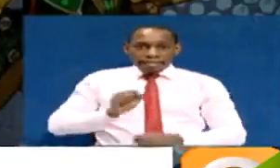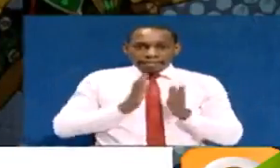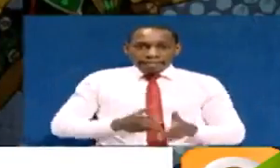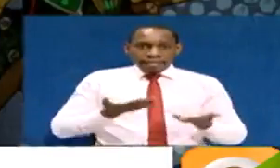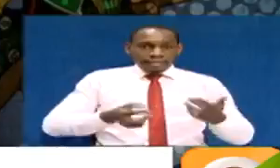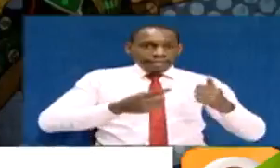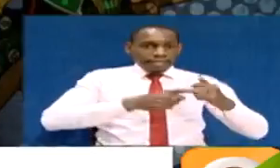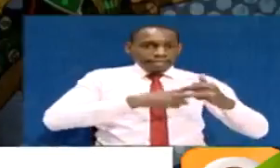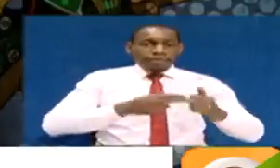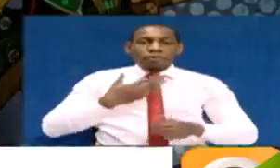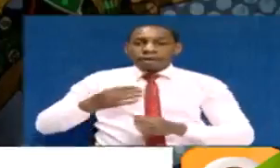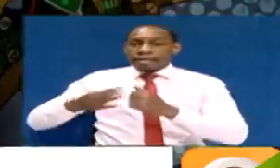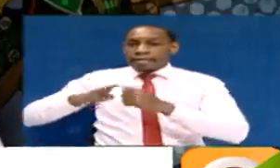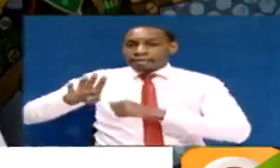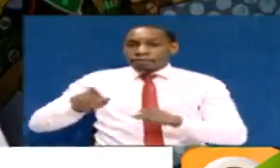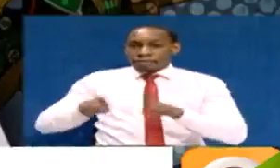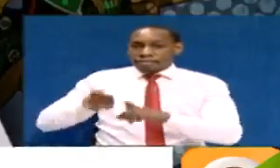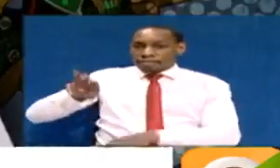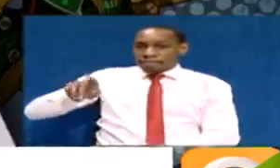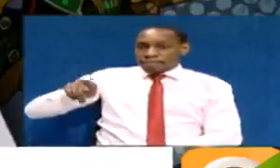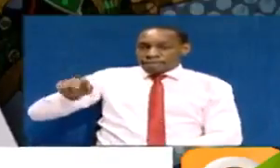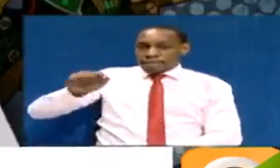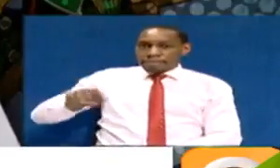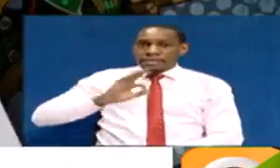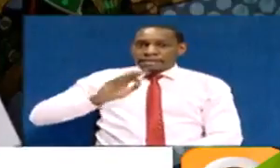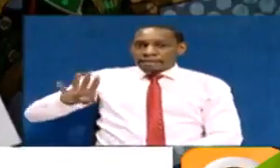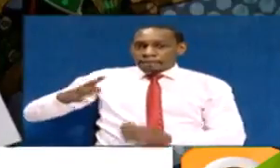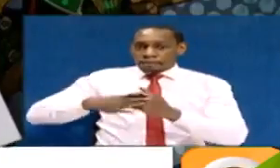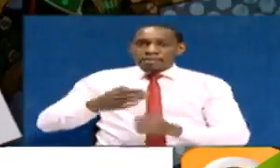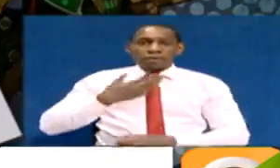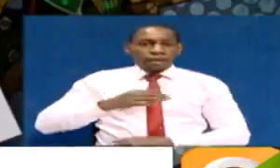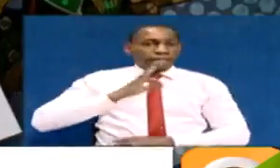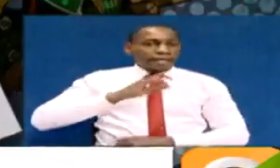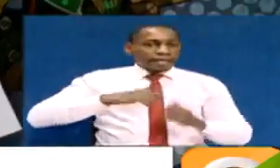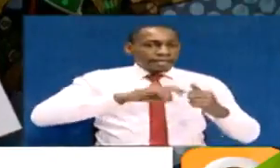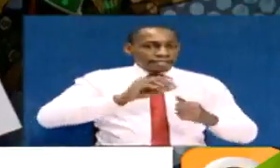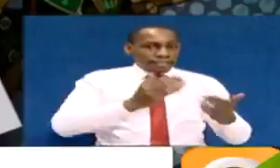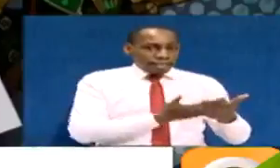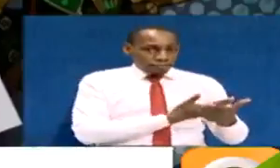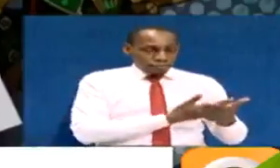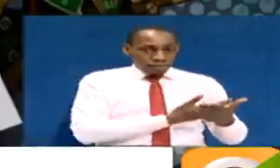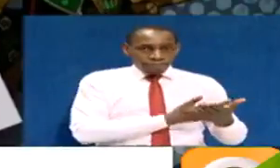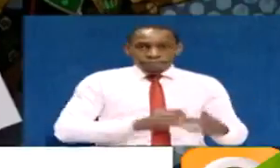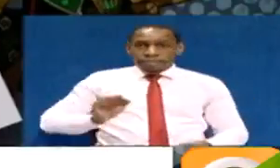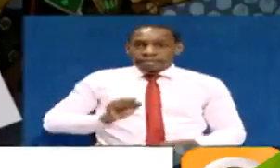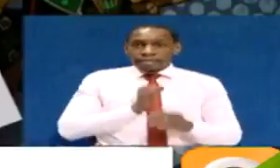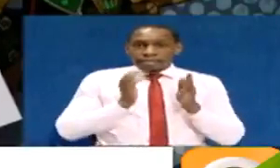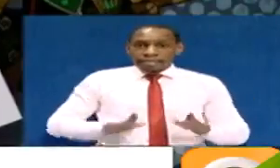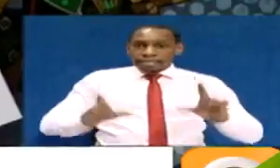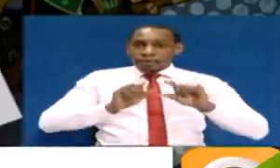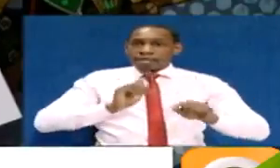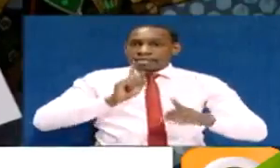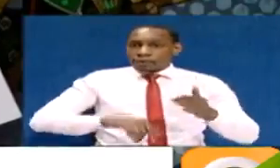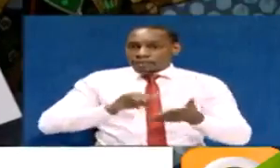from 67 to 94 and MPs from 349 to 360 scrapped. The senator claiming